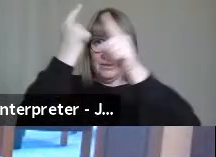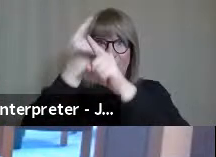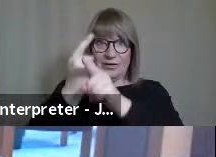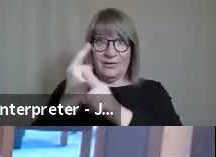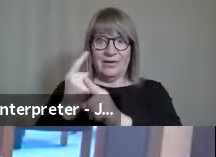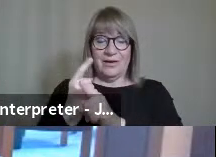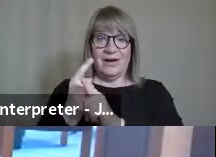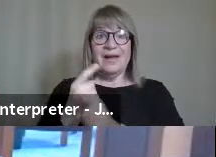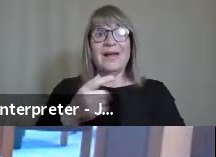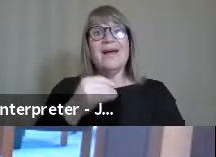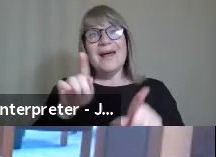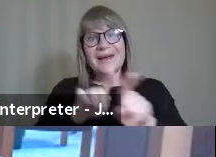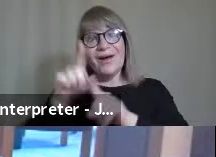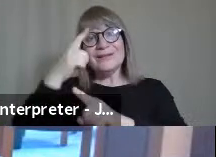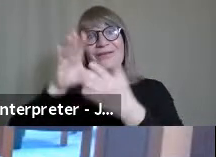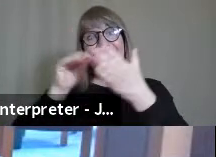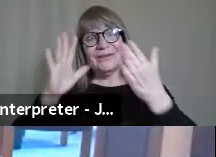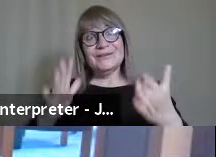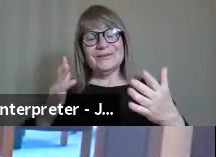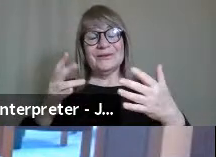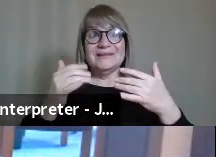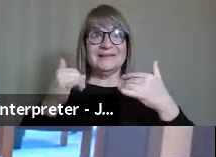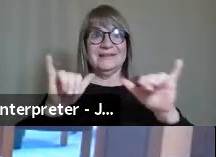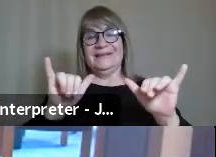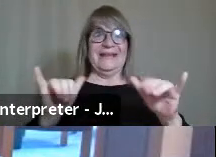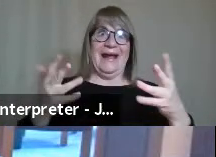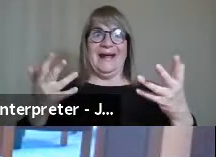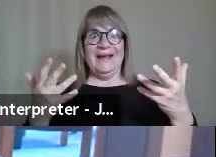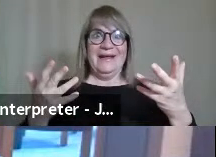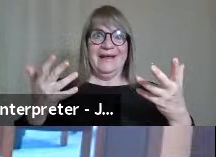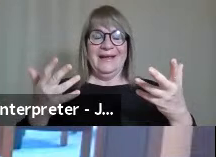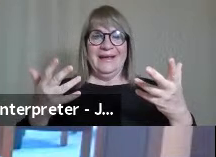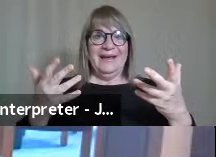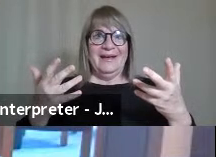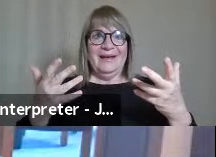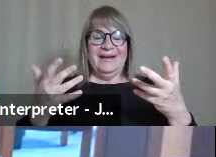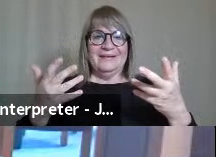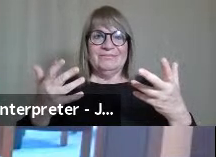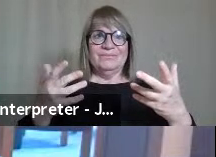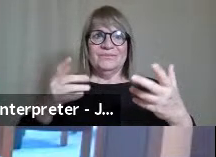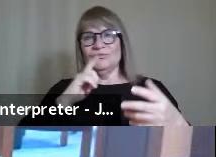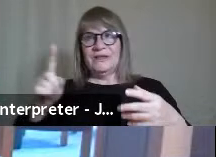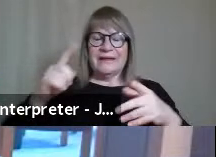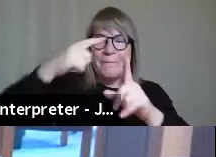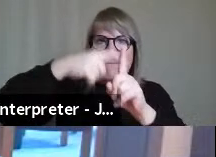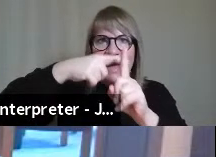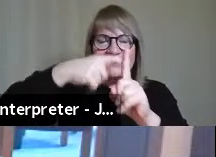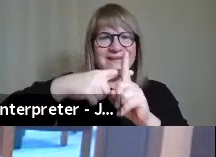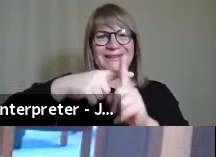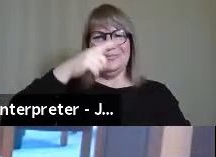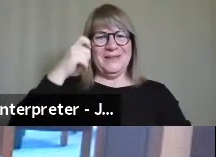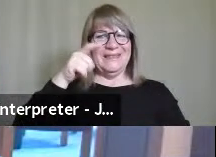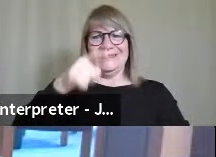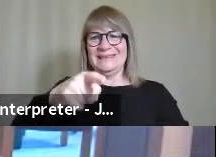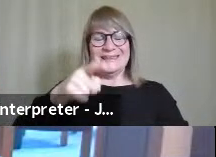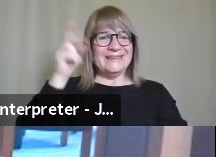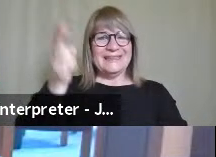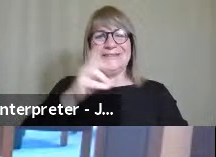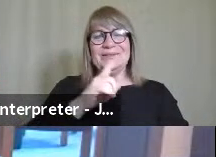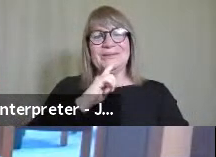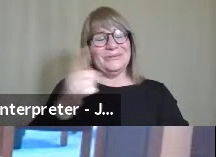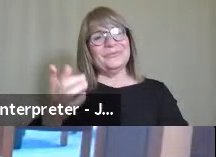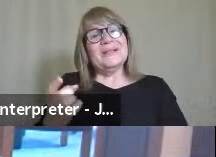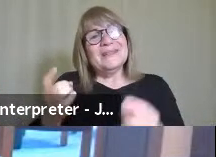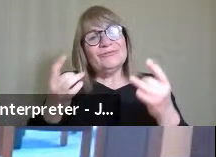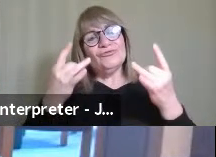of the students as was mentioned yesterday these are traumatizing histories um they shouldn't be forgotten but we also need